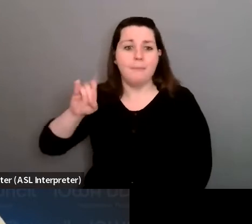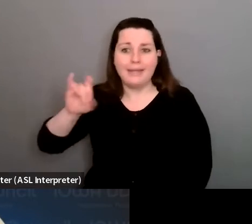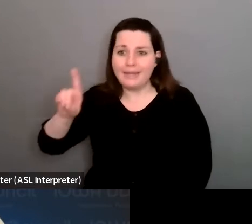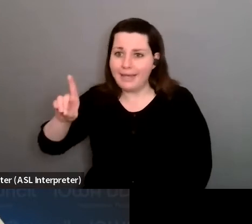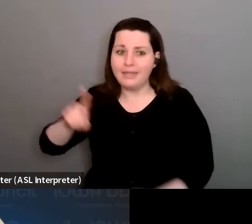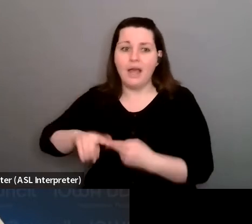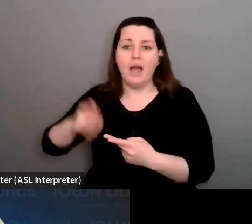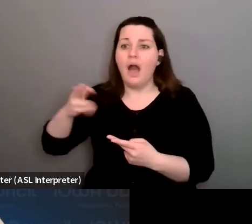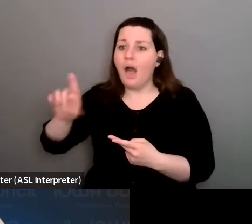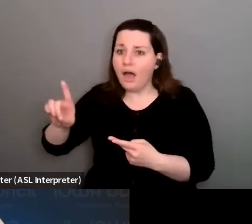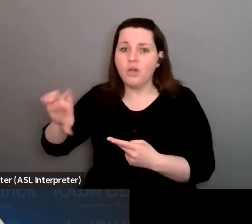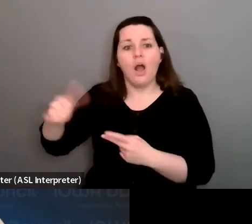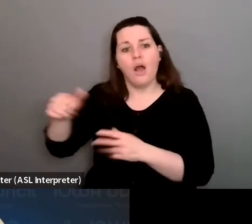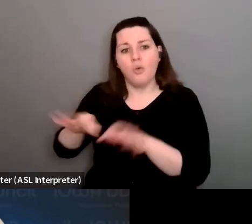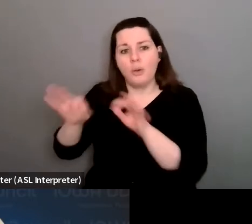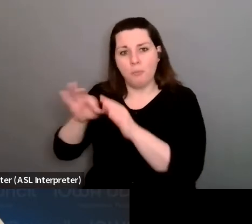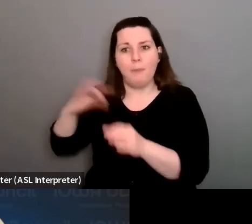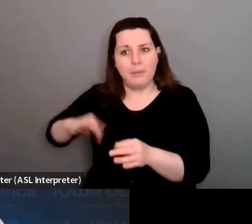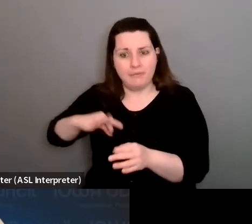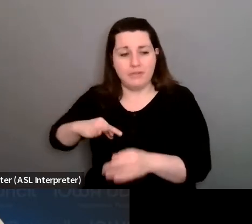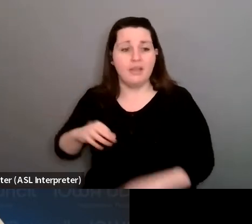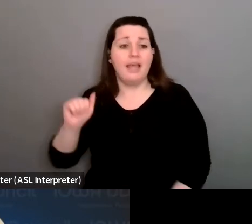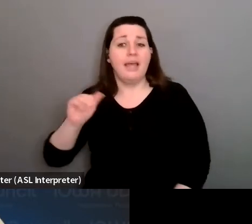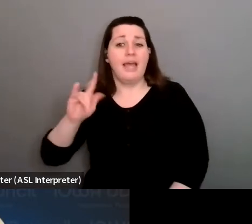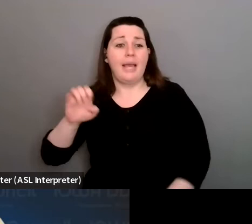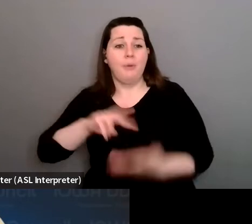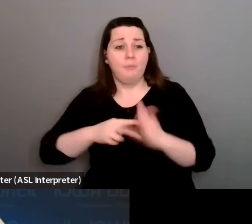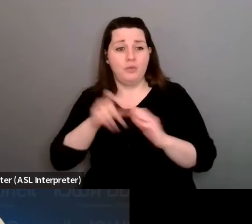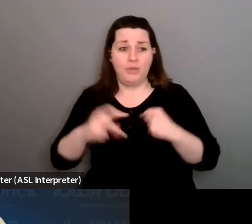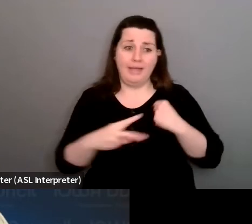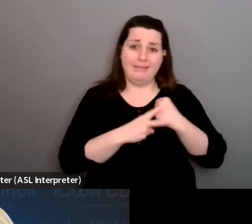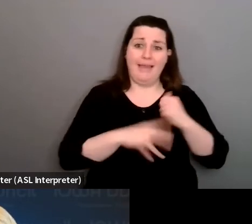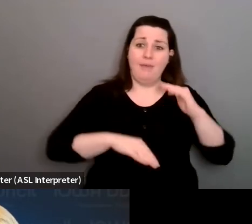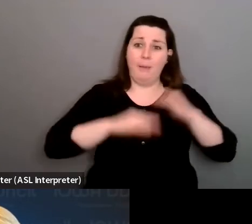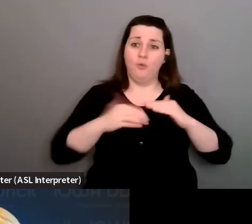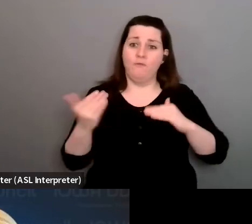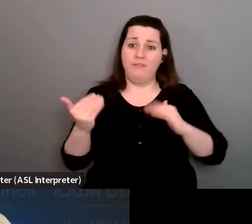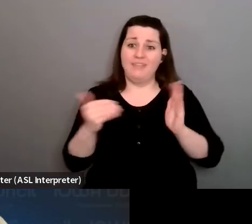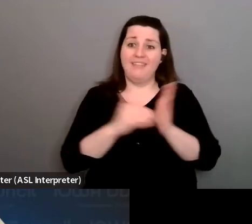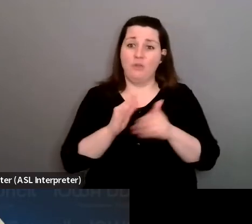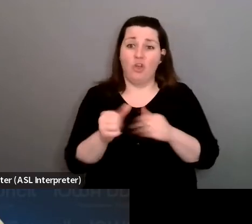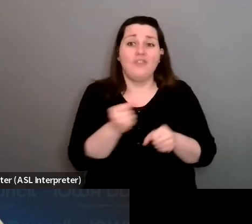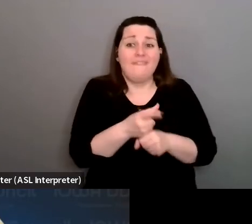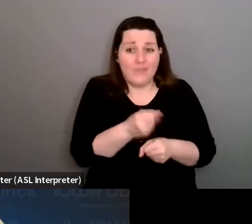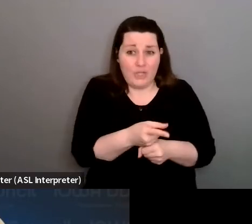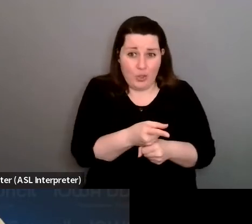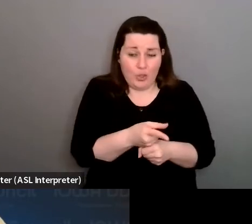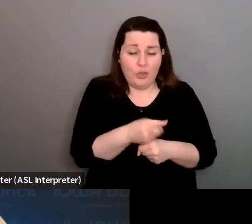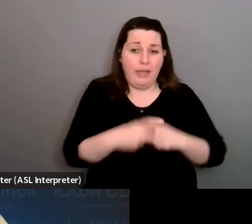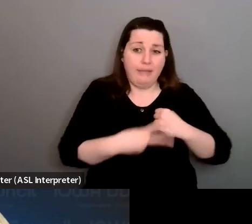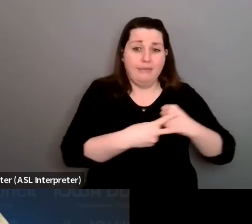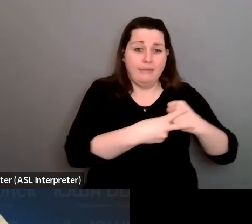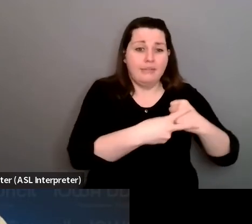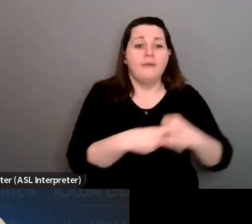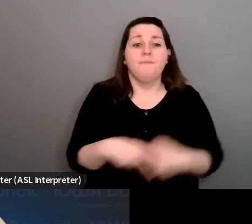other important benefits. ABLE allows you to set aside up to $15,000 each year. If there's one thing you need to know